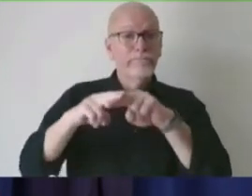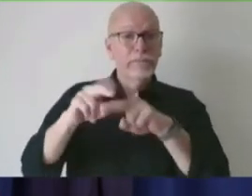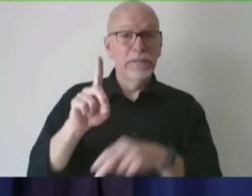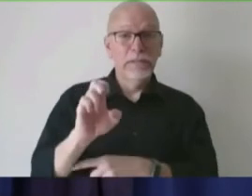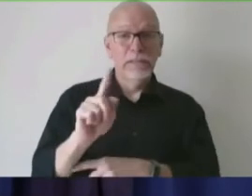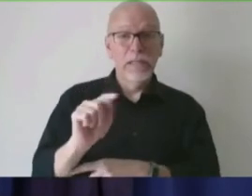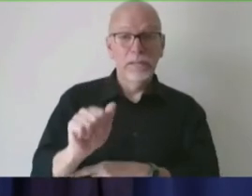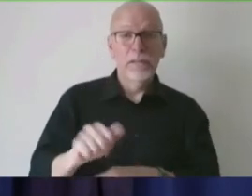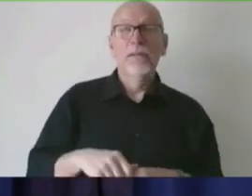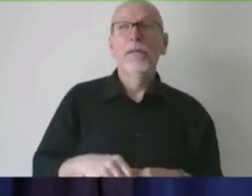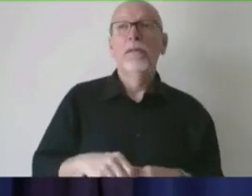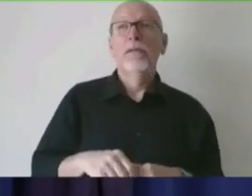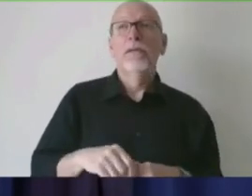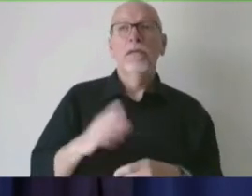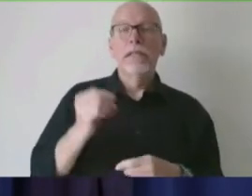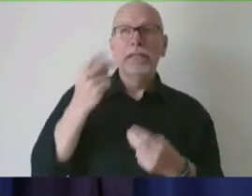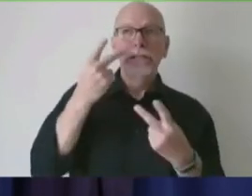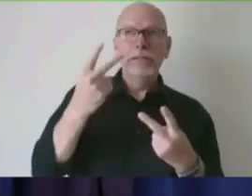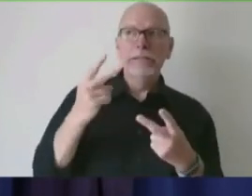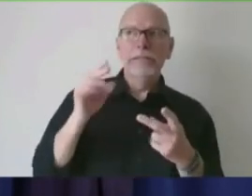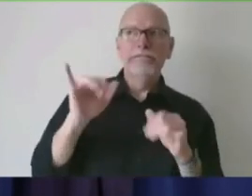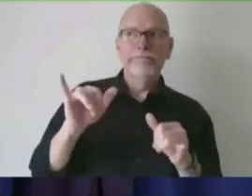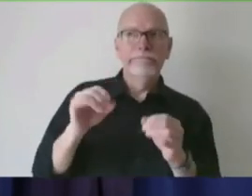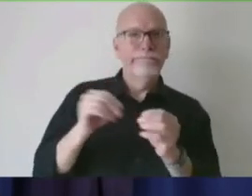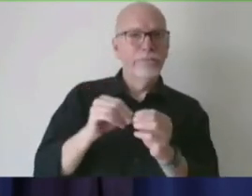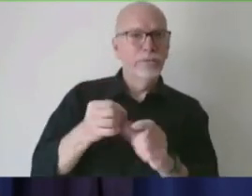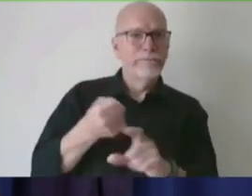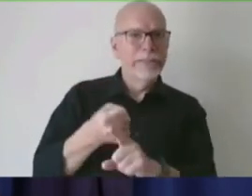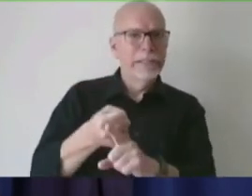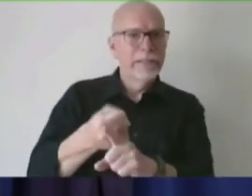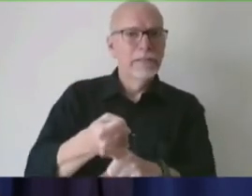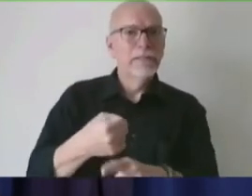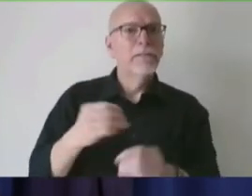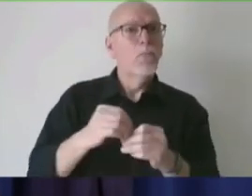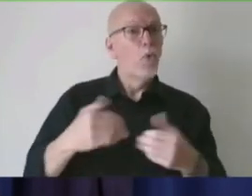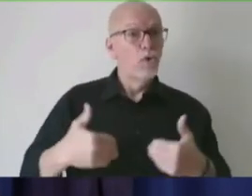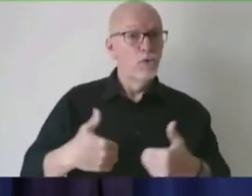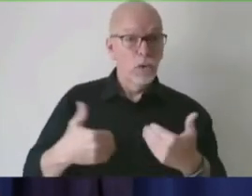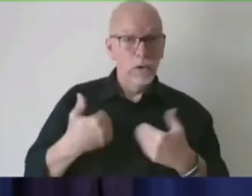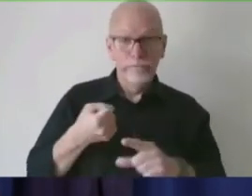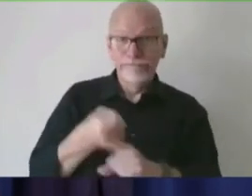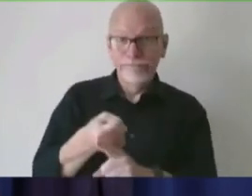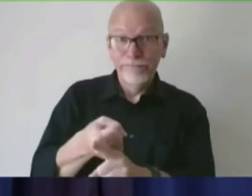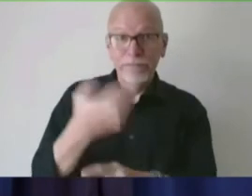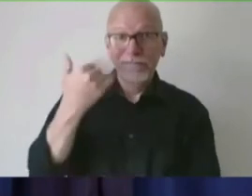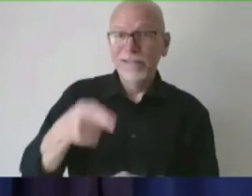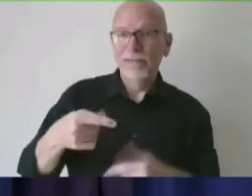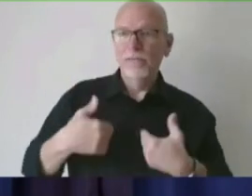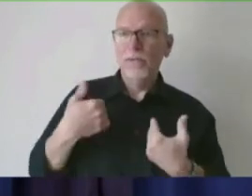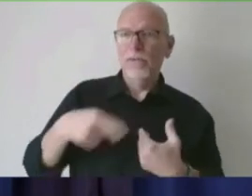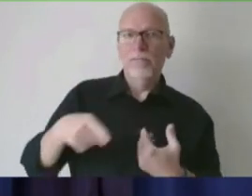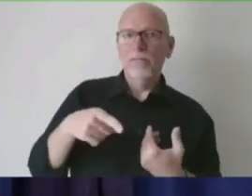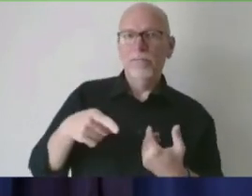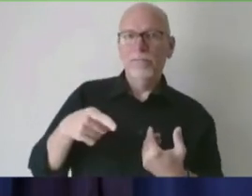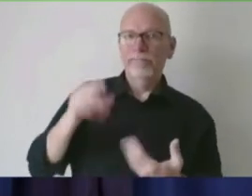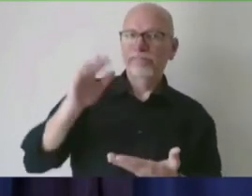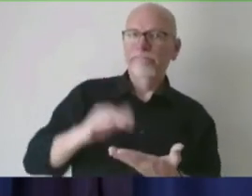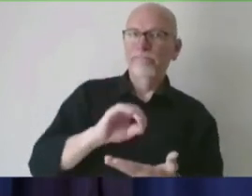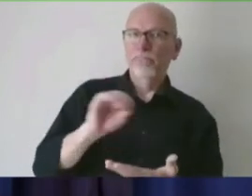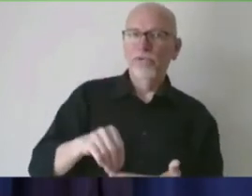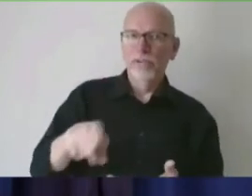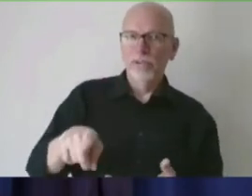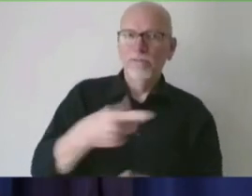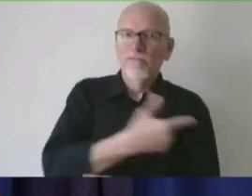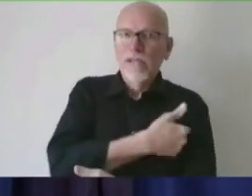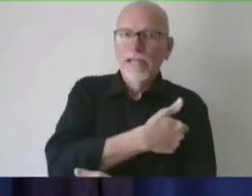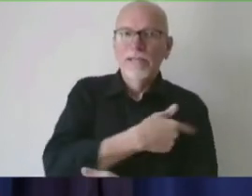and see more effects, I think that people are seeing more younger people because those are the individuals that are not vaccinated. So they see more younger people